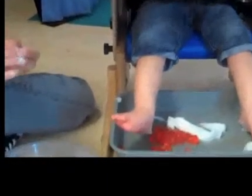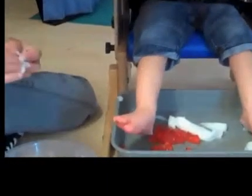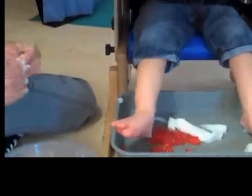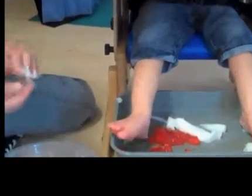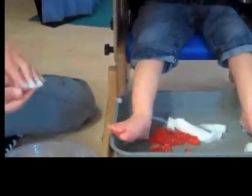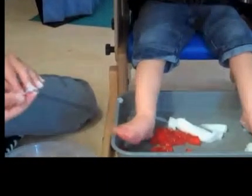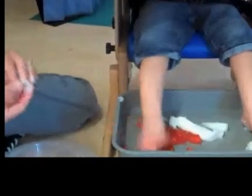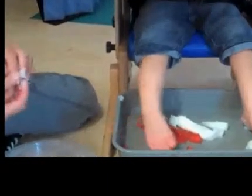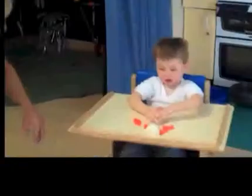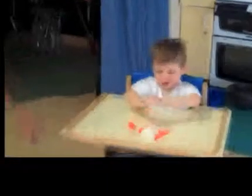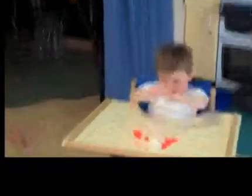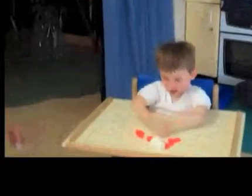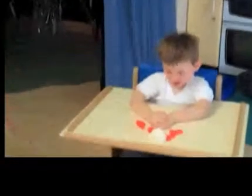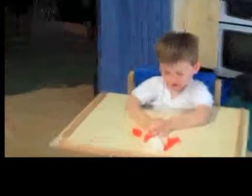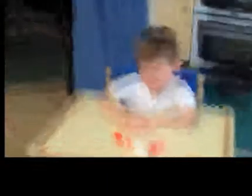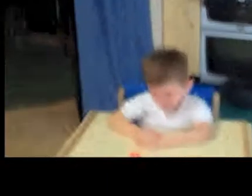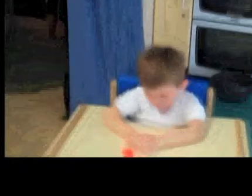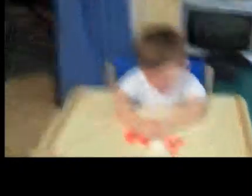Clever boy, that's just right.